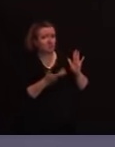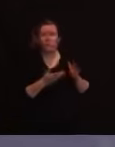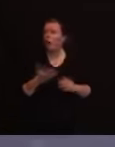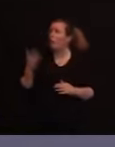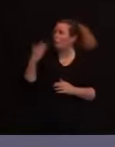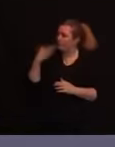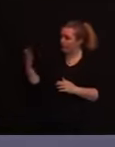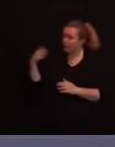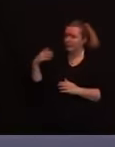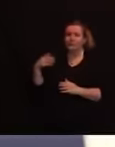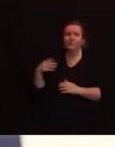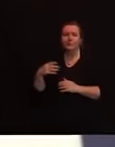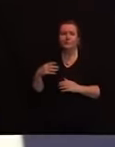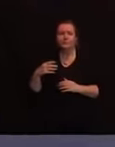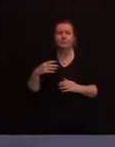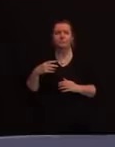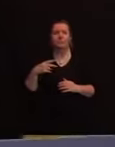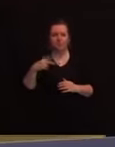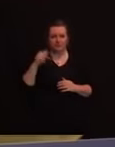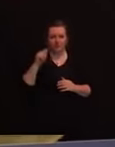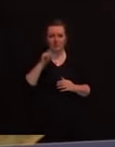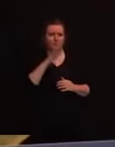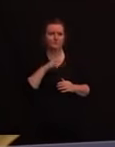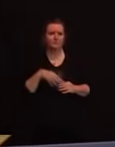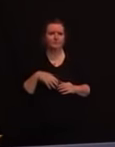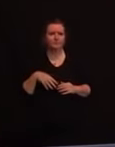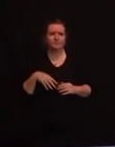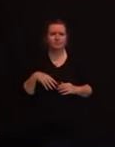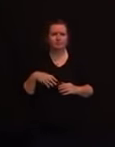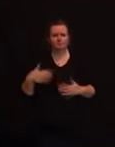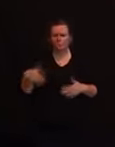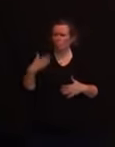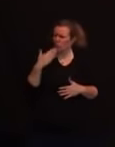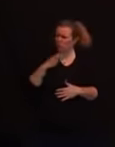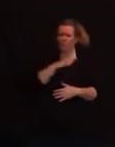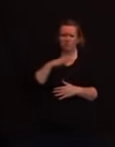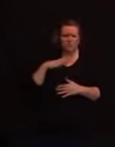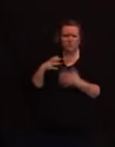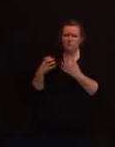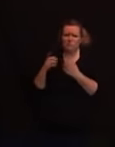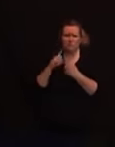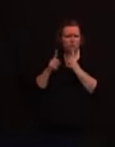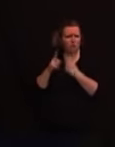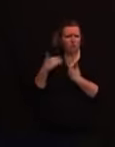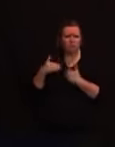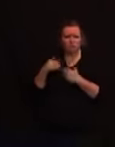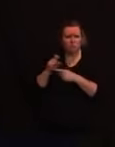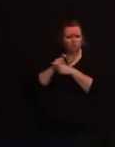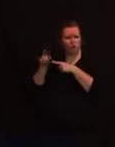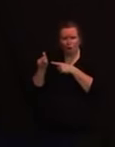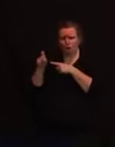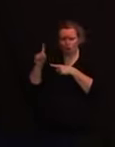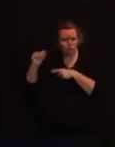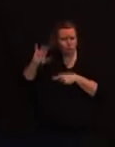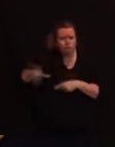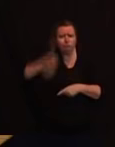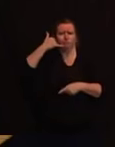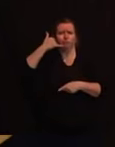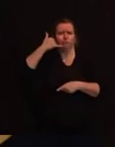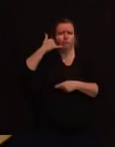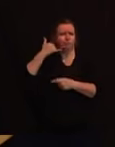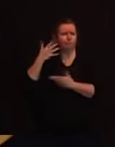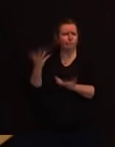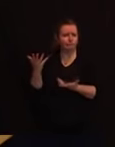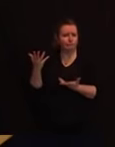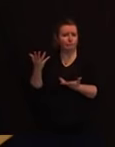thank you, Congressman, too, for always being accessible and answering on the first ring. I appreciate that. As far as compliance